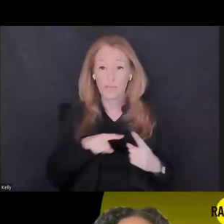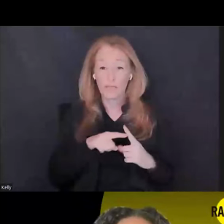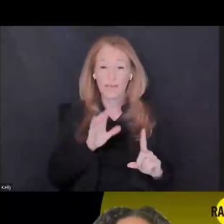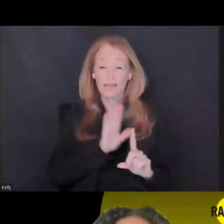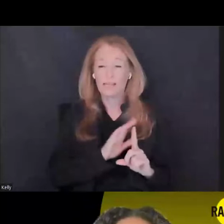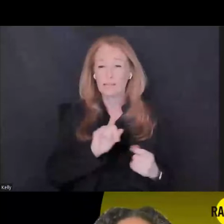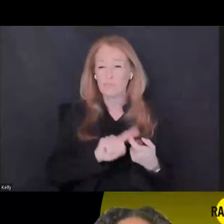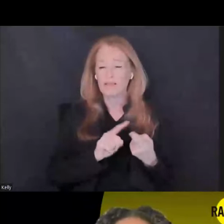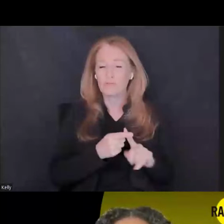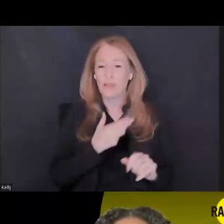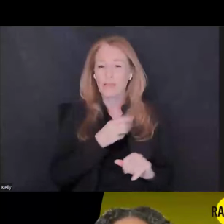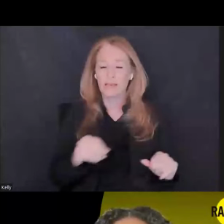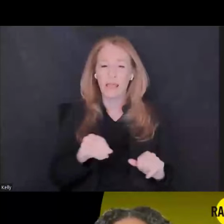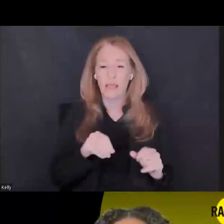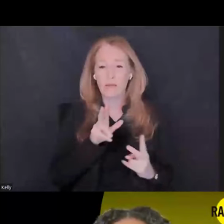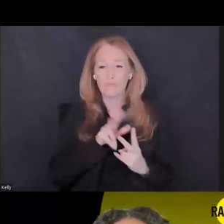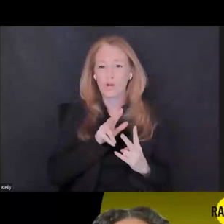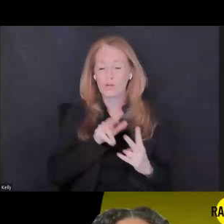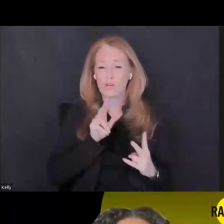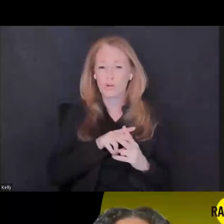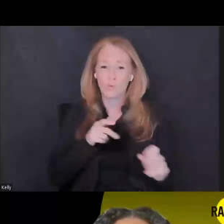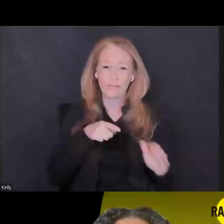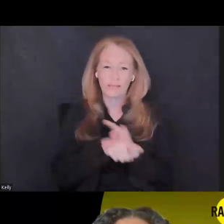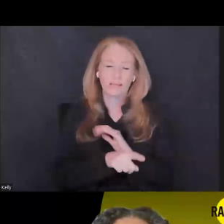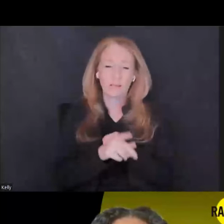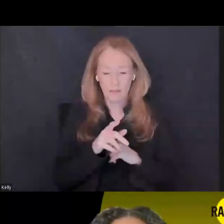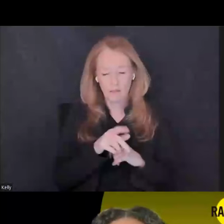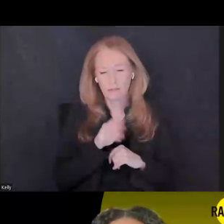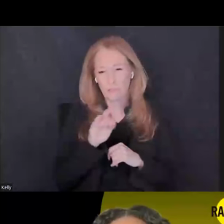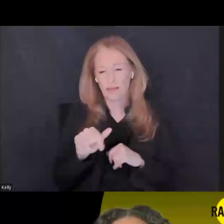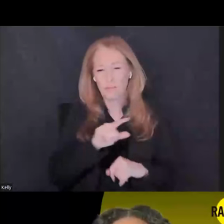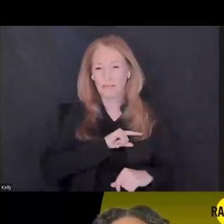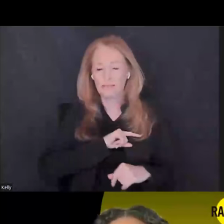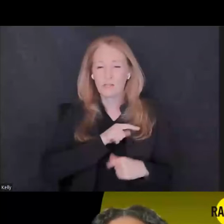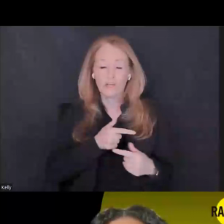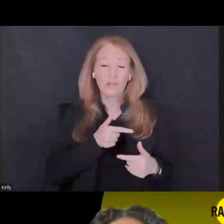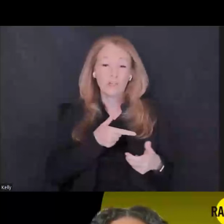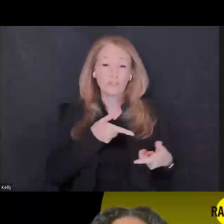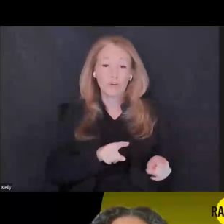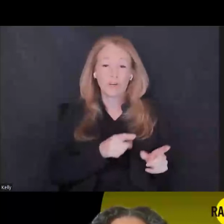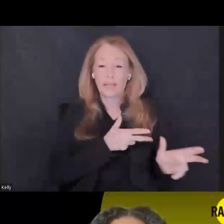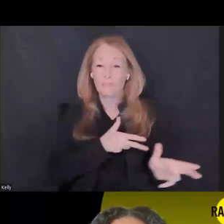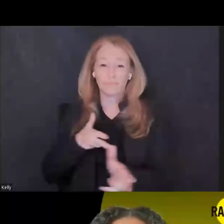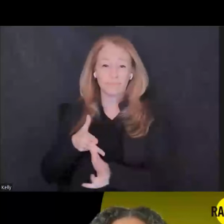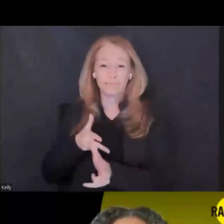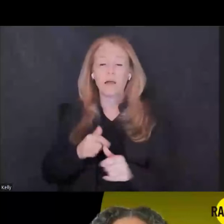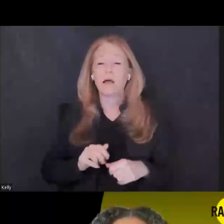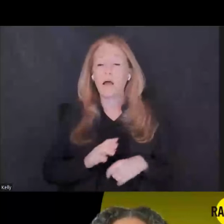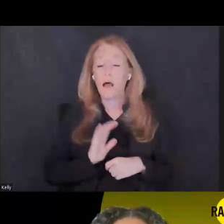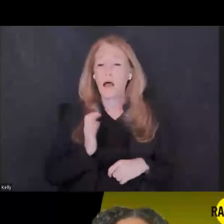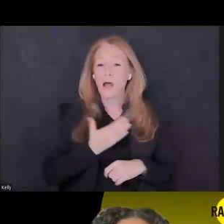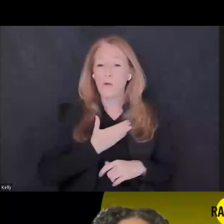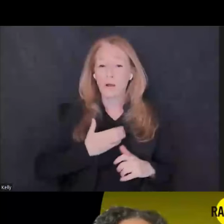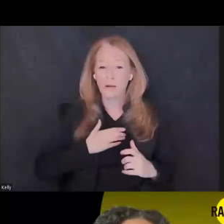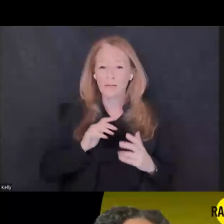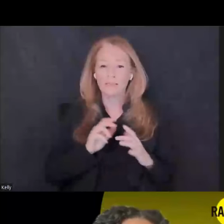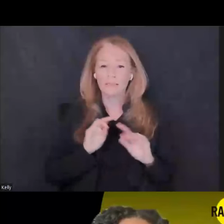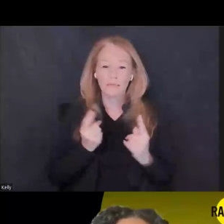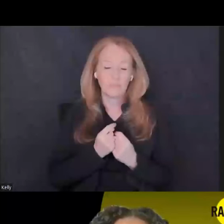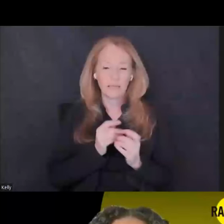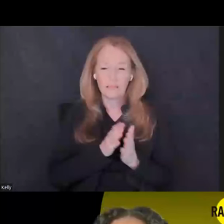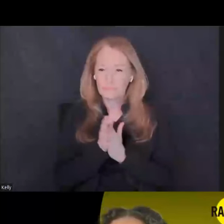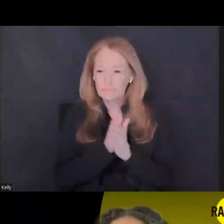police during a routine traffic stop. Everyone on our team is compassionate and passionate about this work of supporting communities